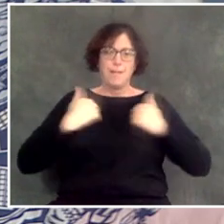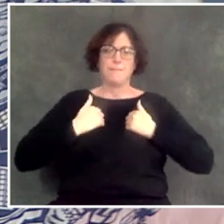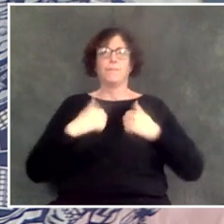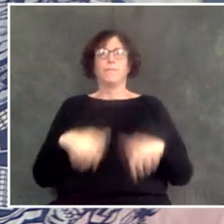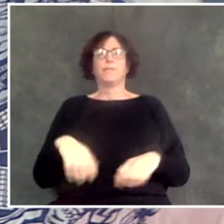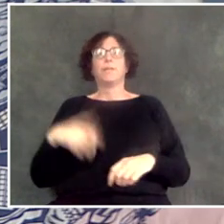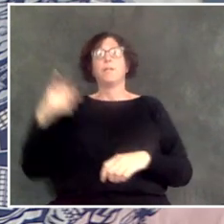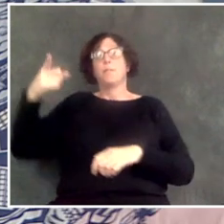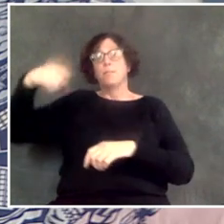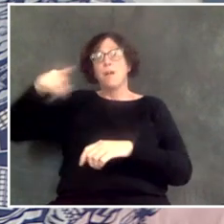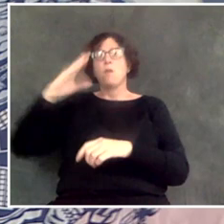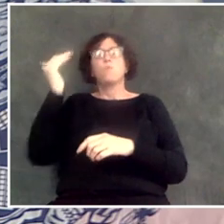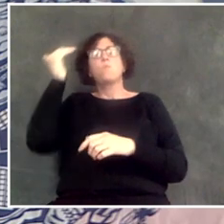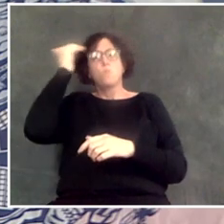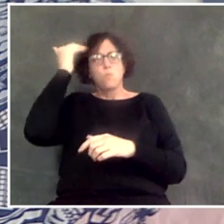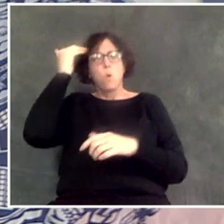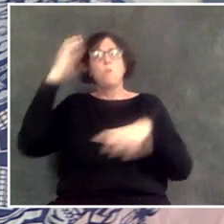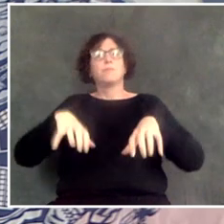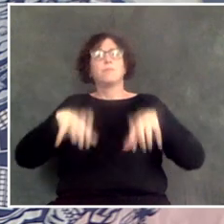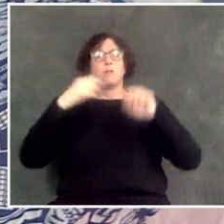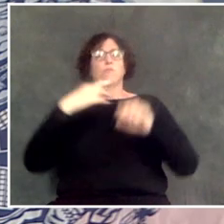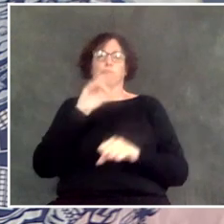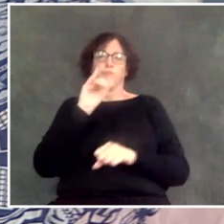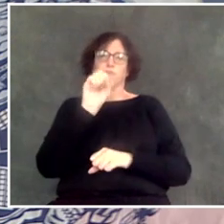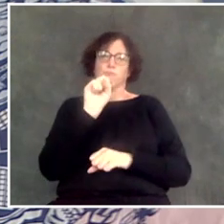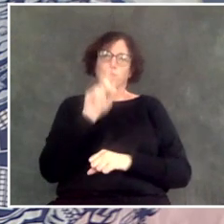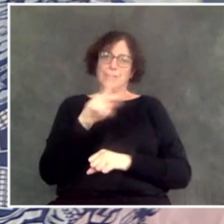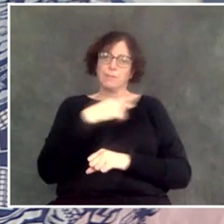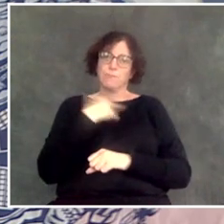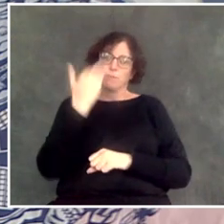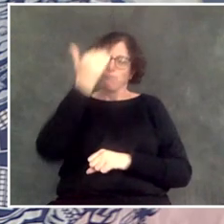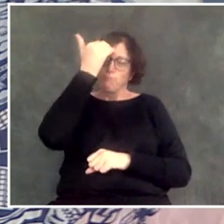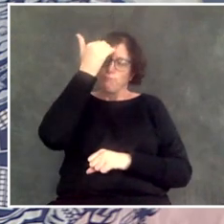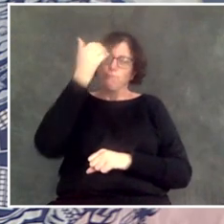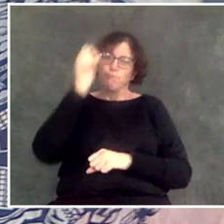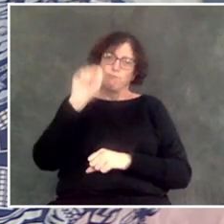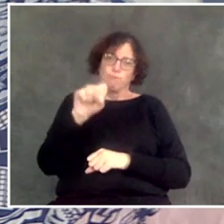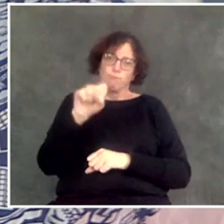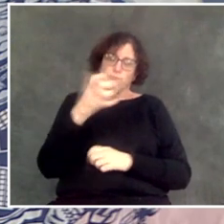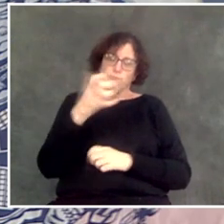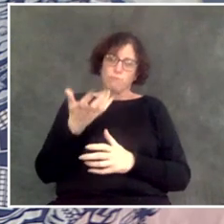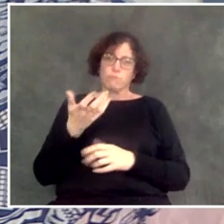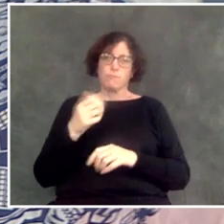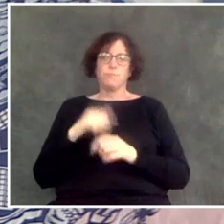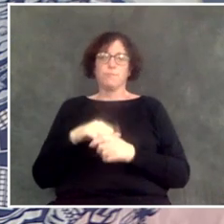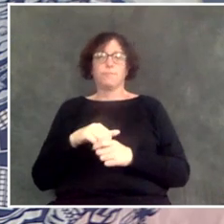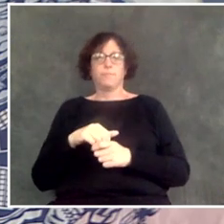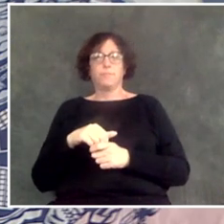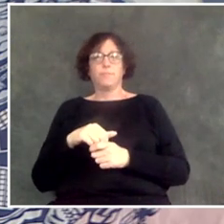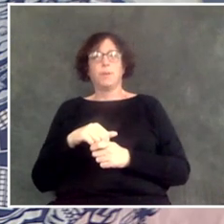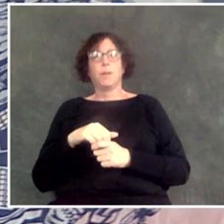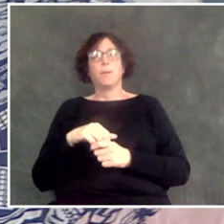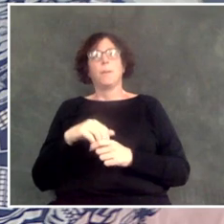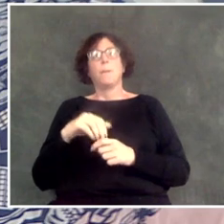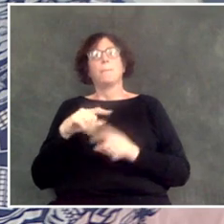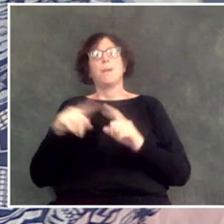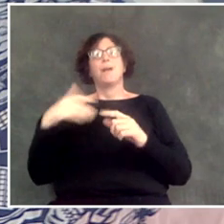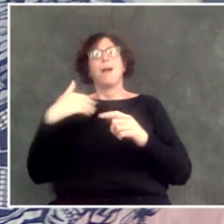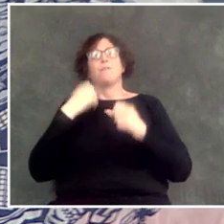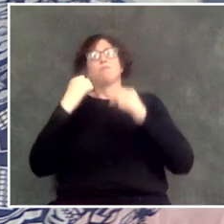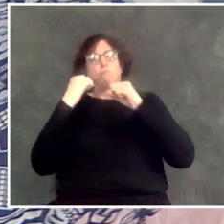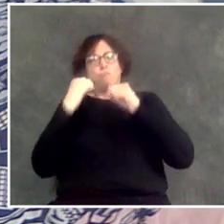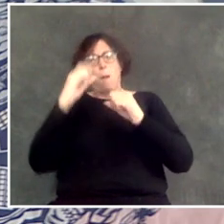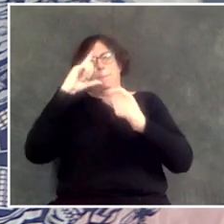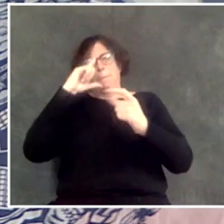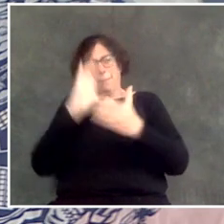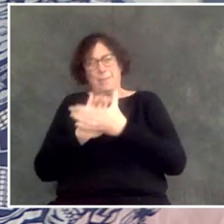Now, who would like that there's dangers lurking? But they're doing it because it's what they believe is the right thing to do. So we will be